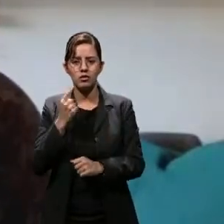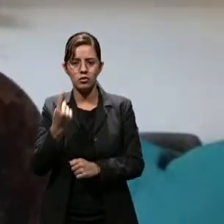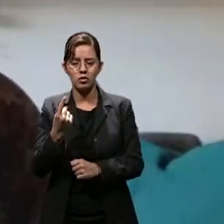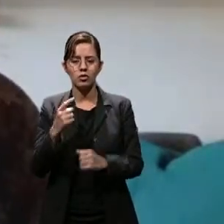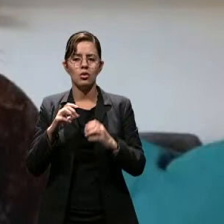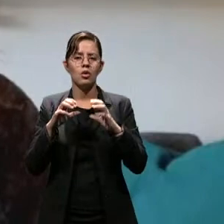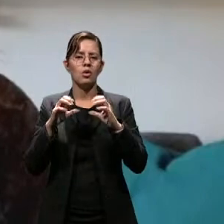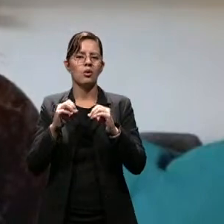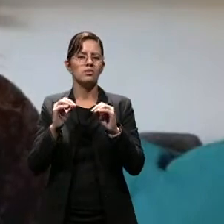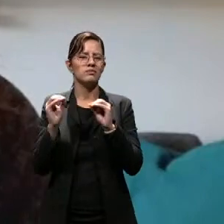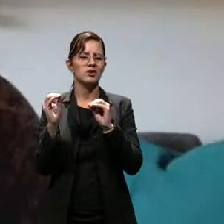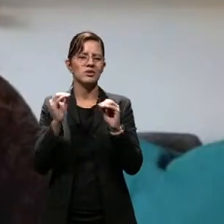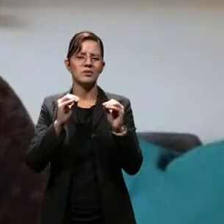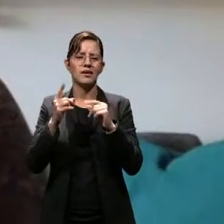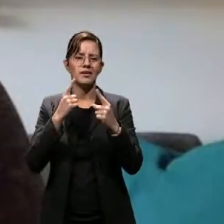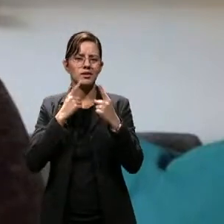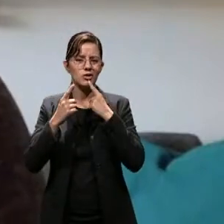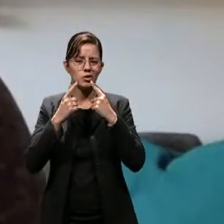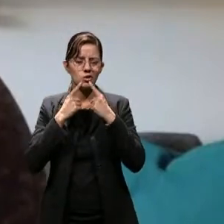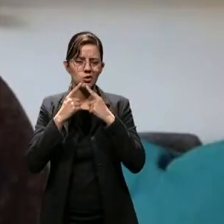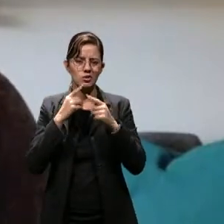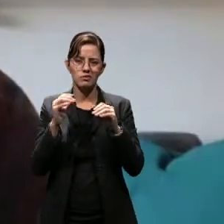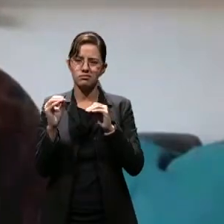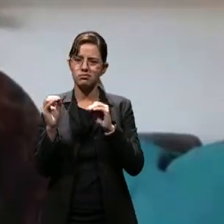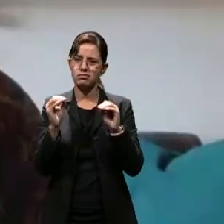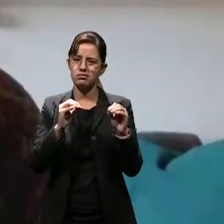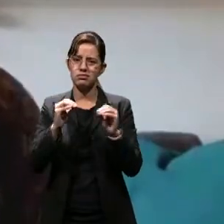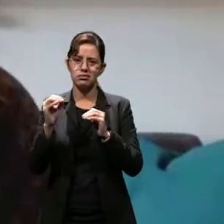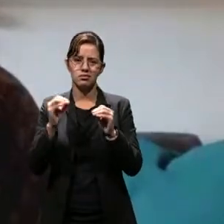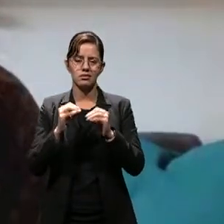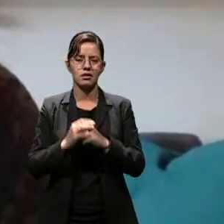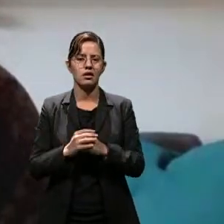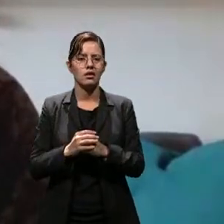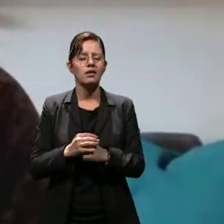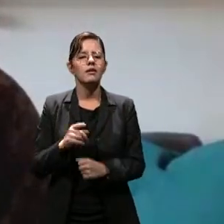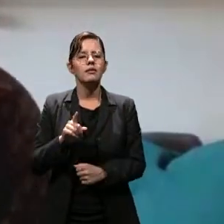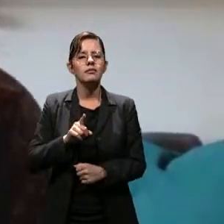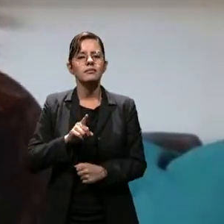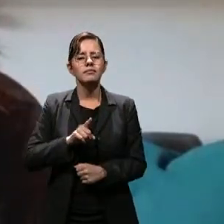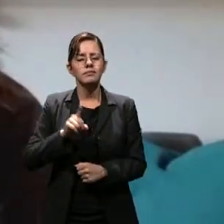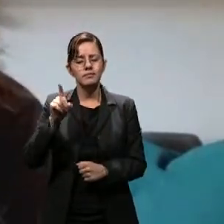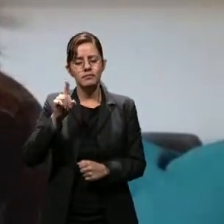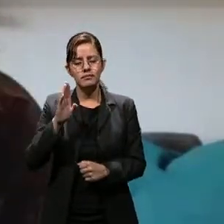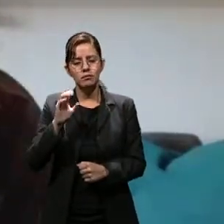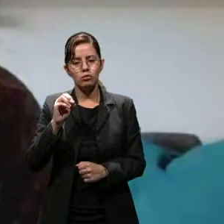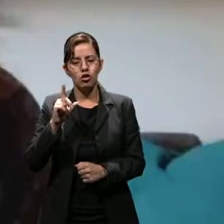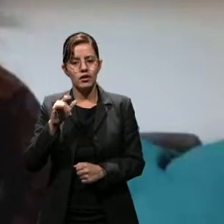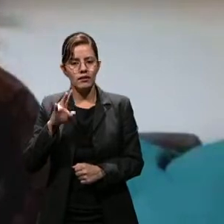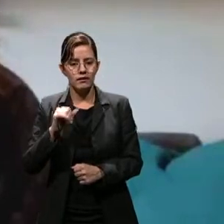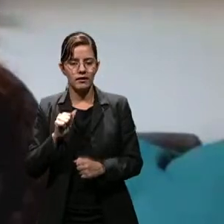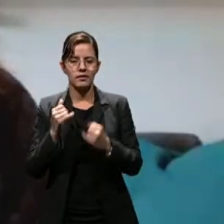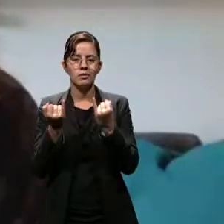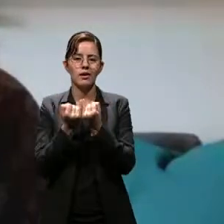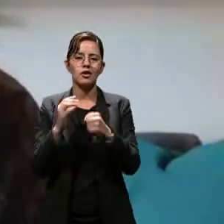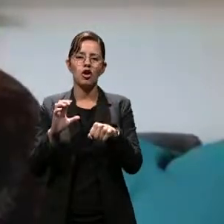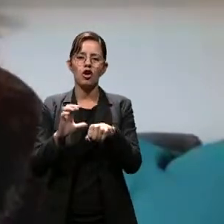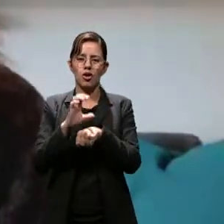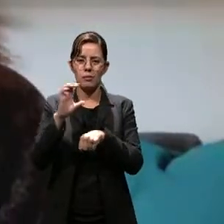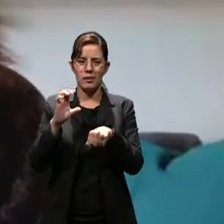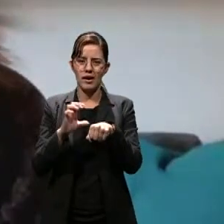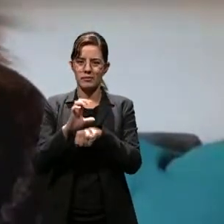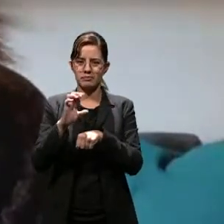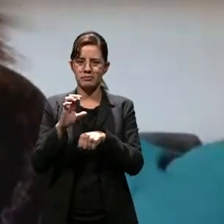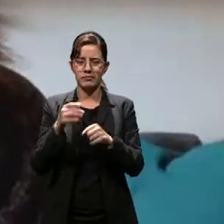very intense discussion on the Bolivian election, and how not to remember the Colombian case,